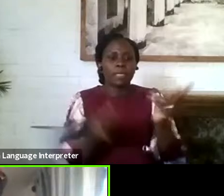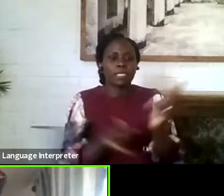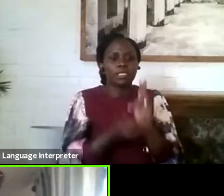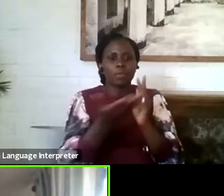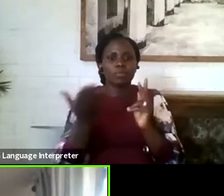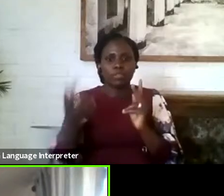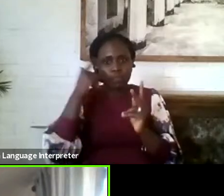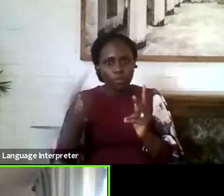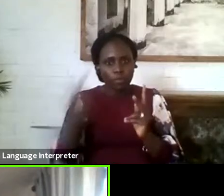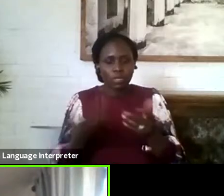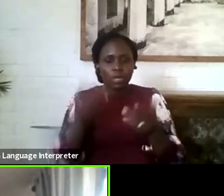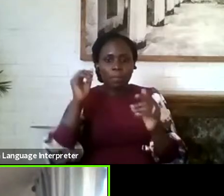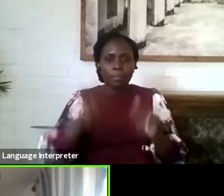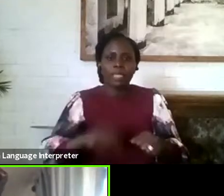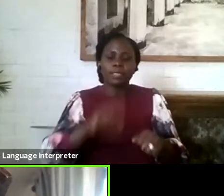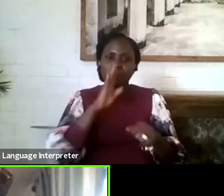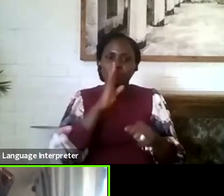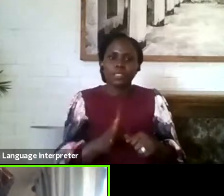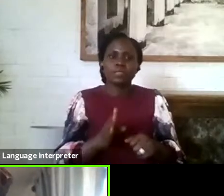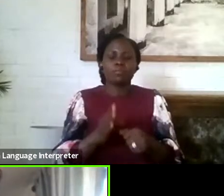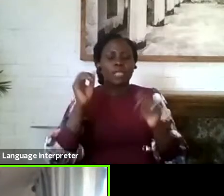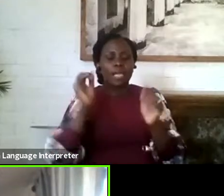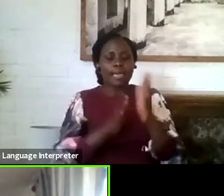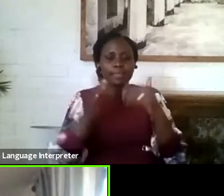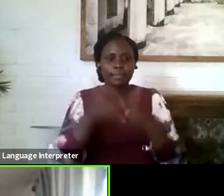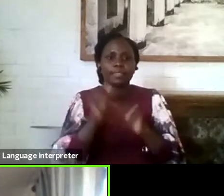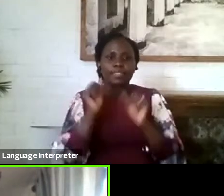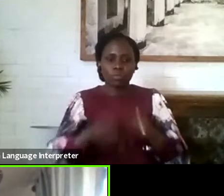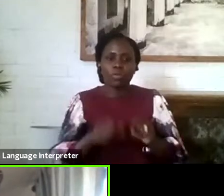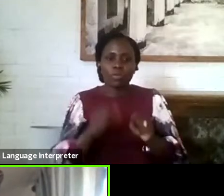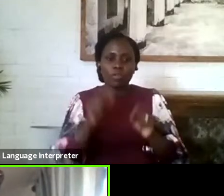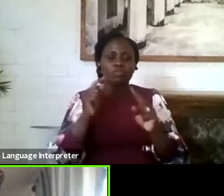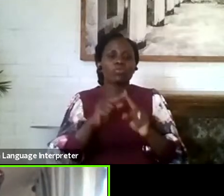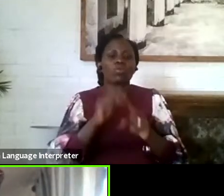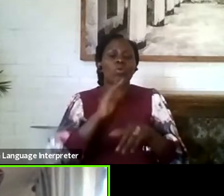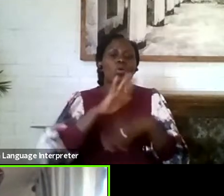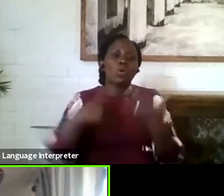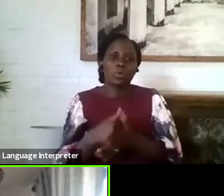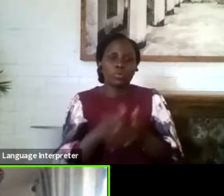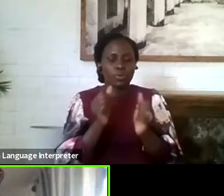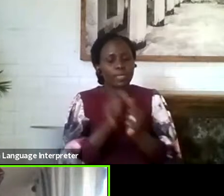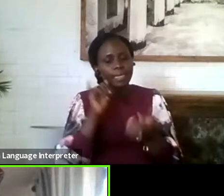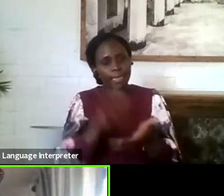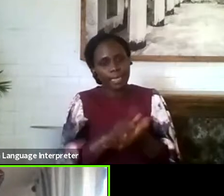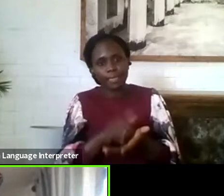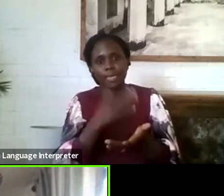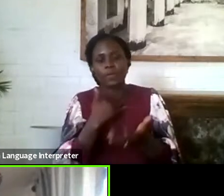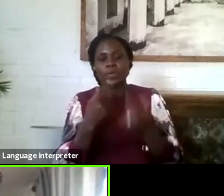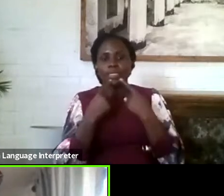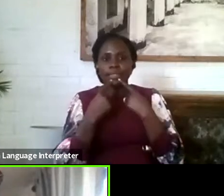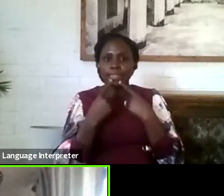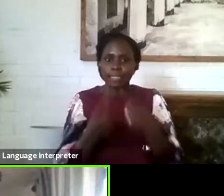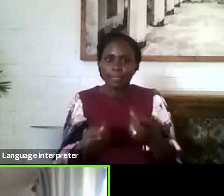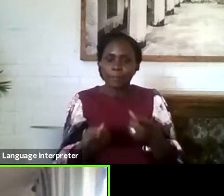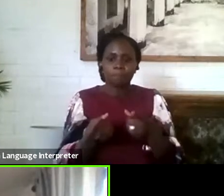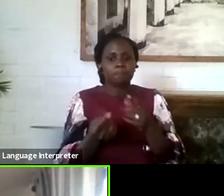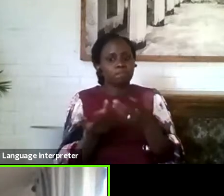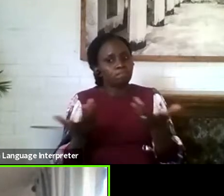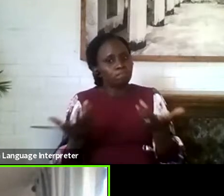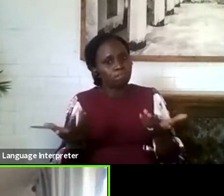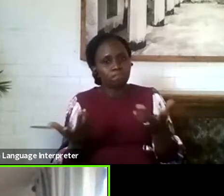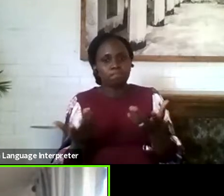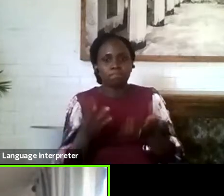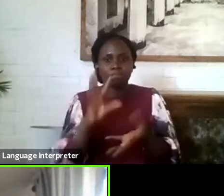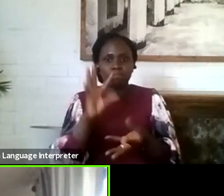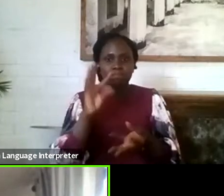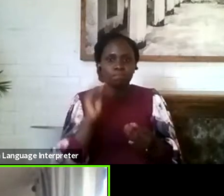be accessible to all. So with that, I would say I have concluded with